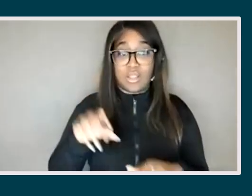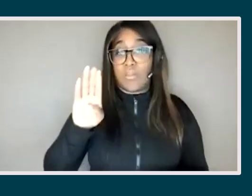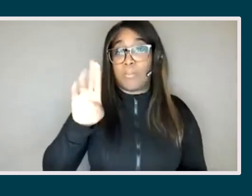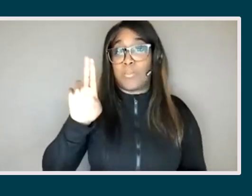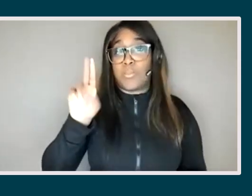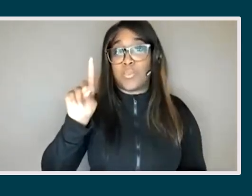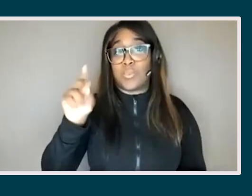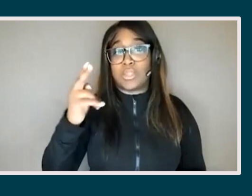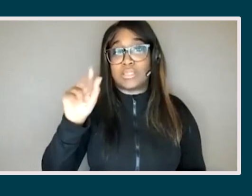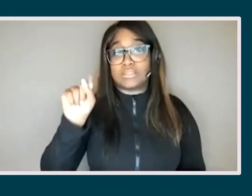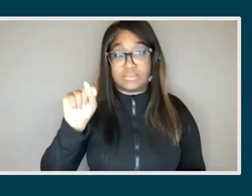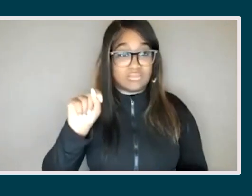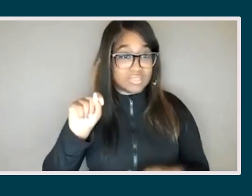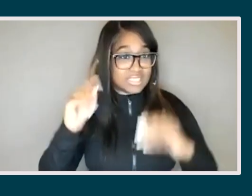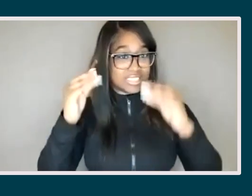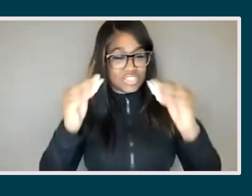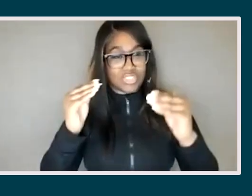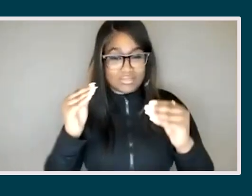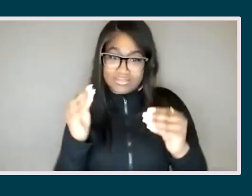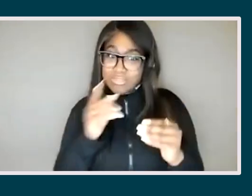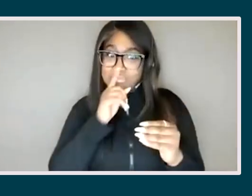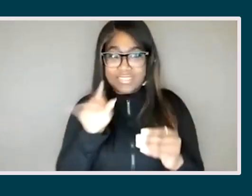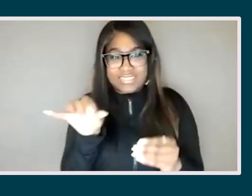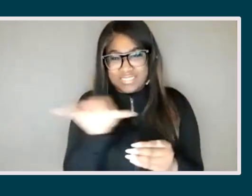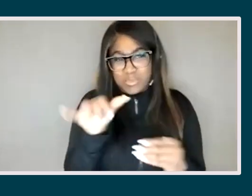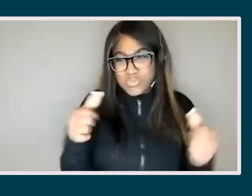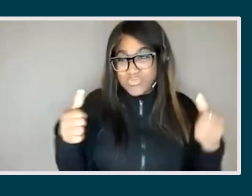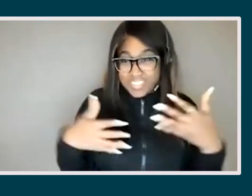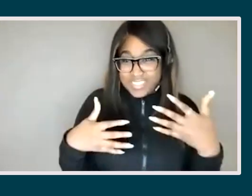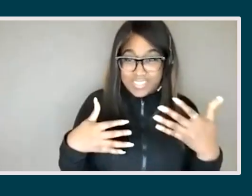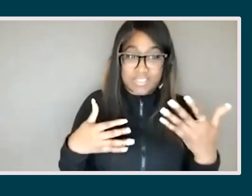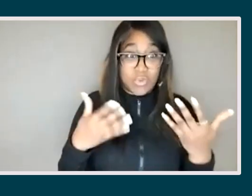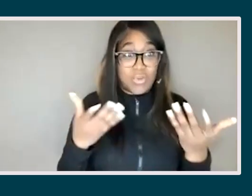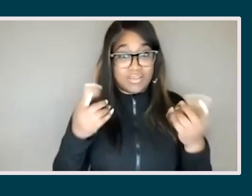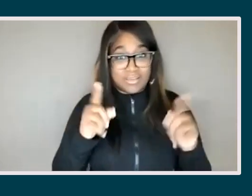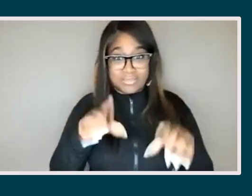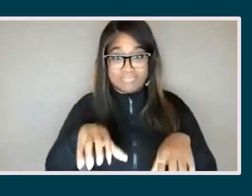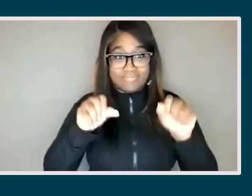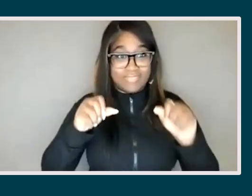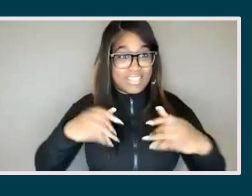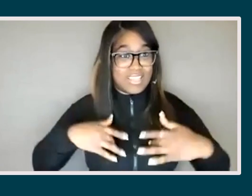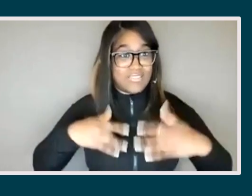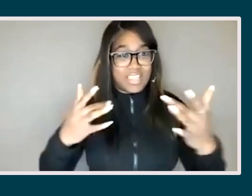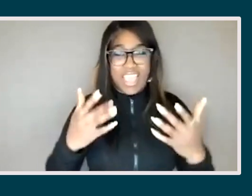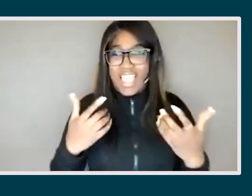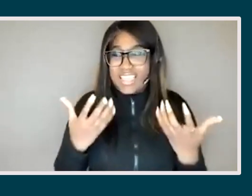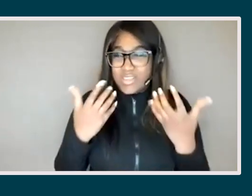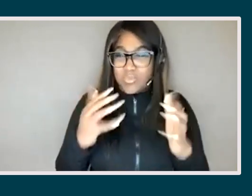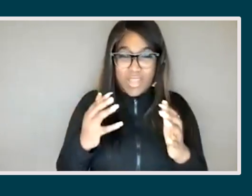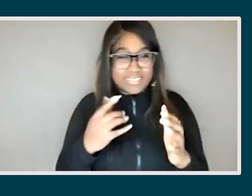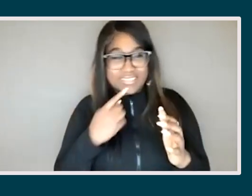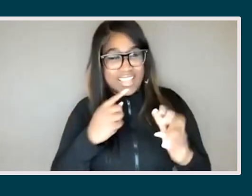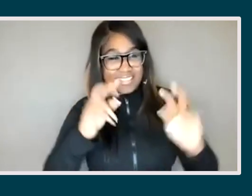not too dissimilar from fear. And so when we were naming this event, I didn't want to go with